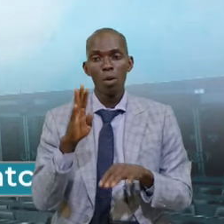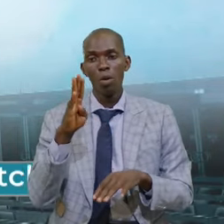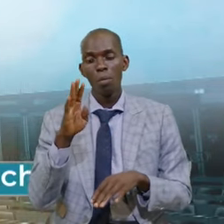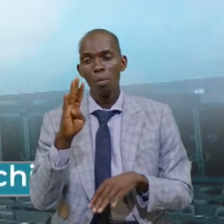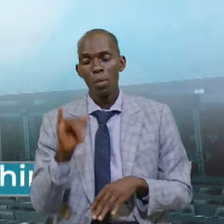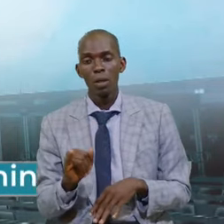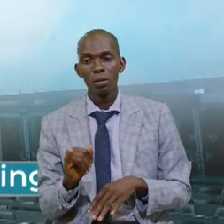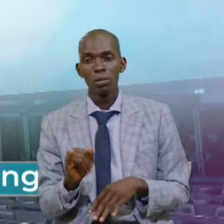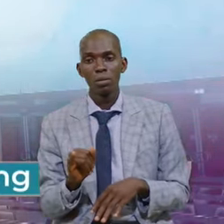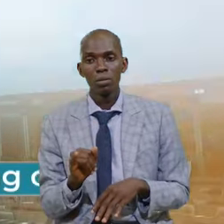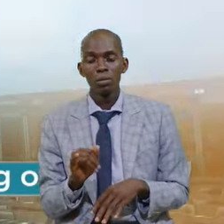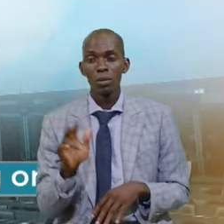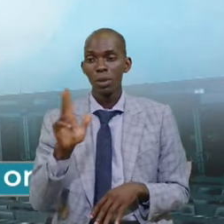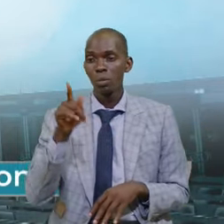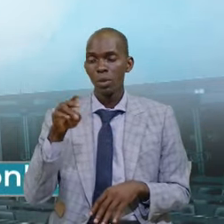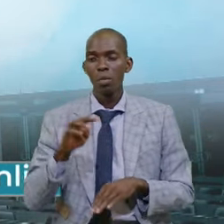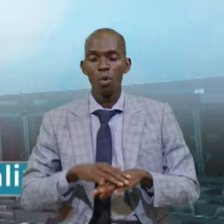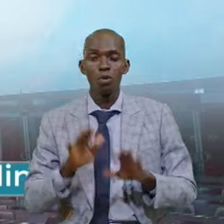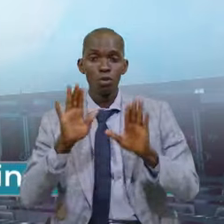of